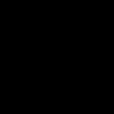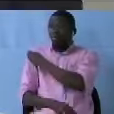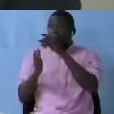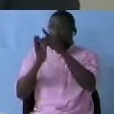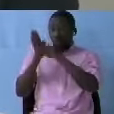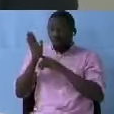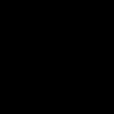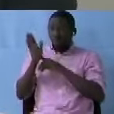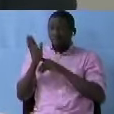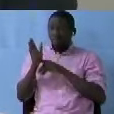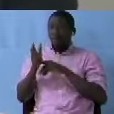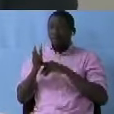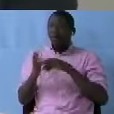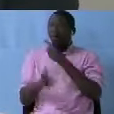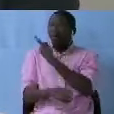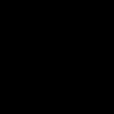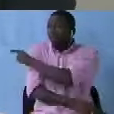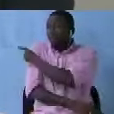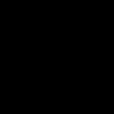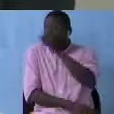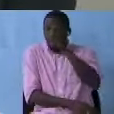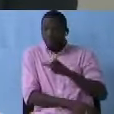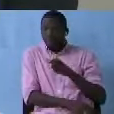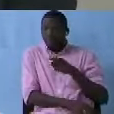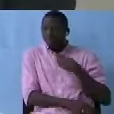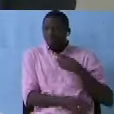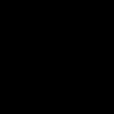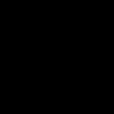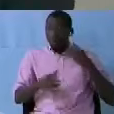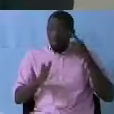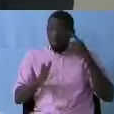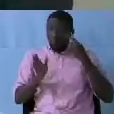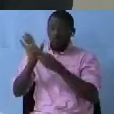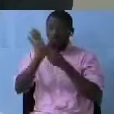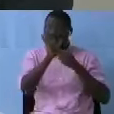of wax nga ñu ne